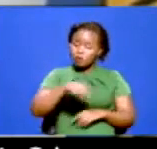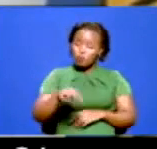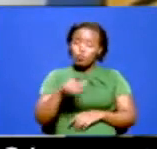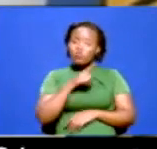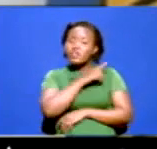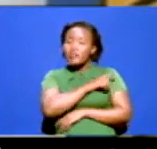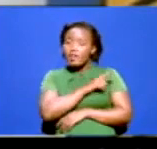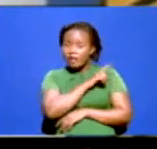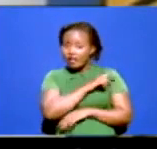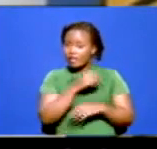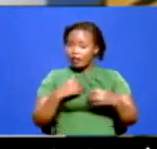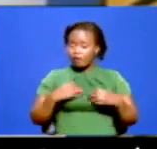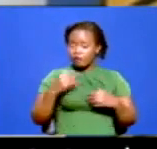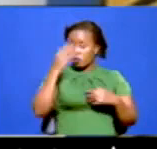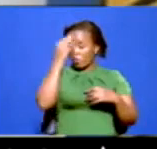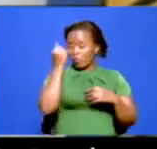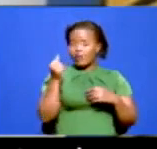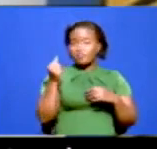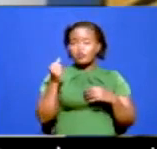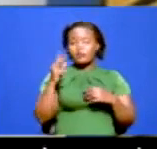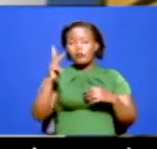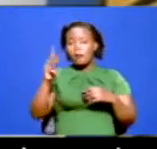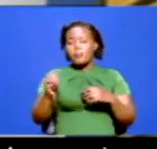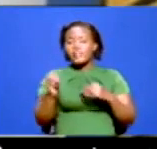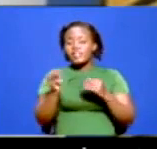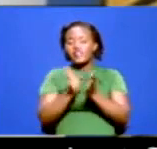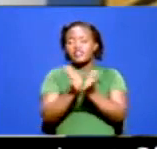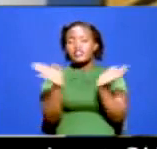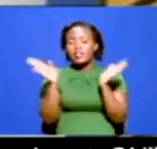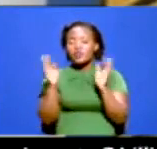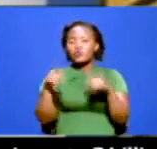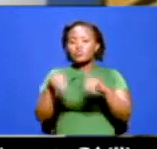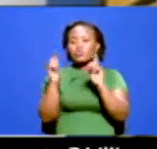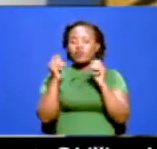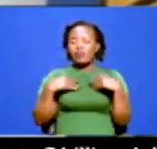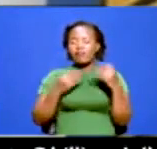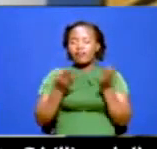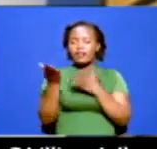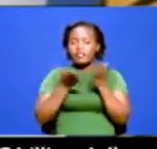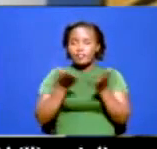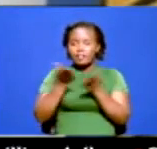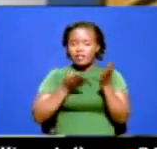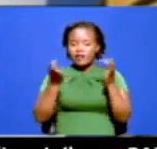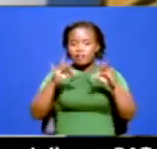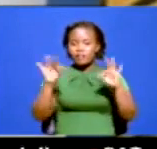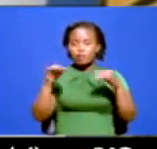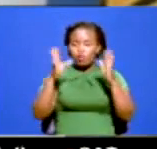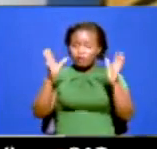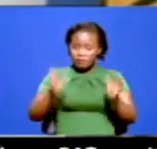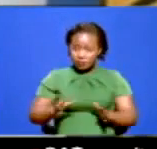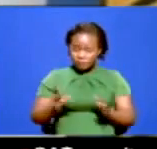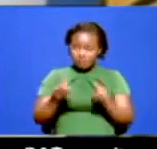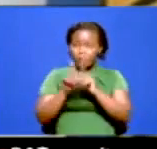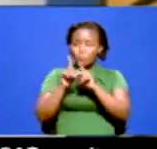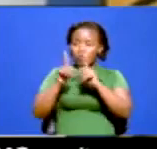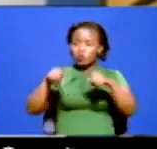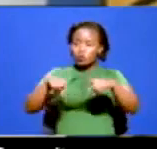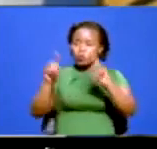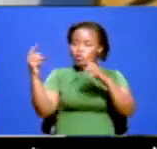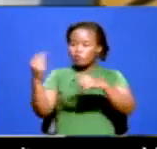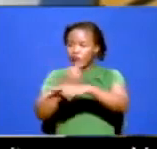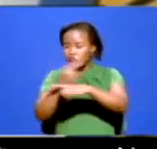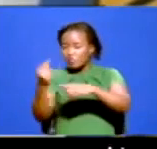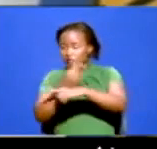our major general is a general staff officer, a service officer. She is a combatant officer, trained from a